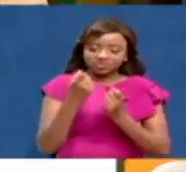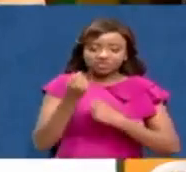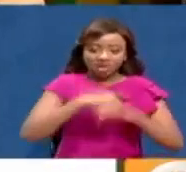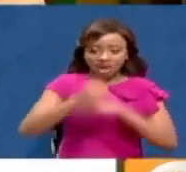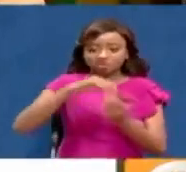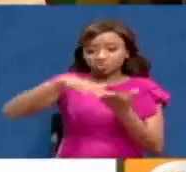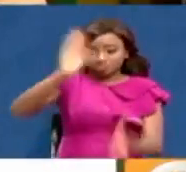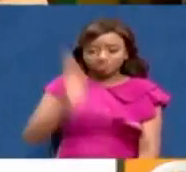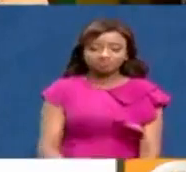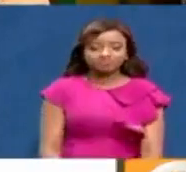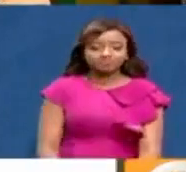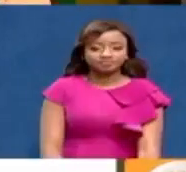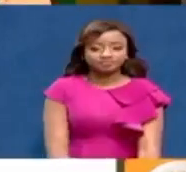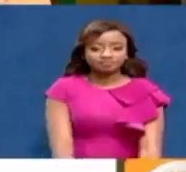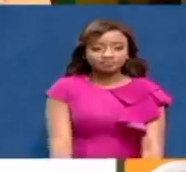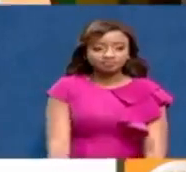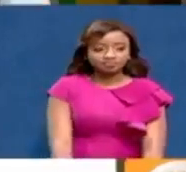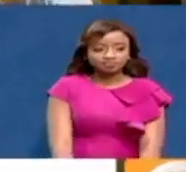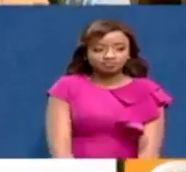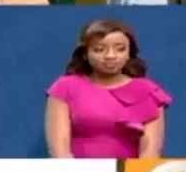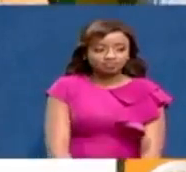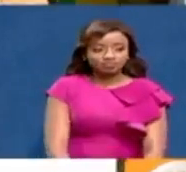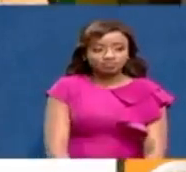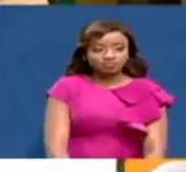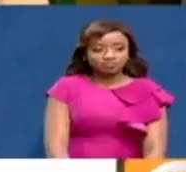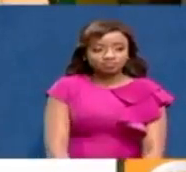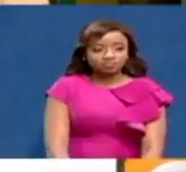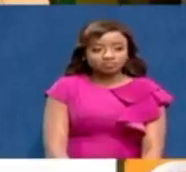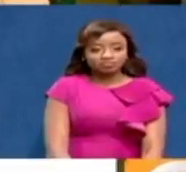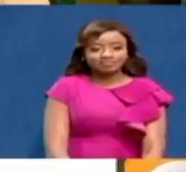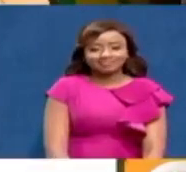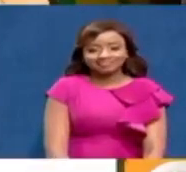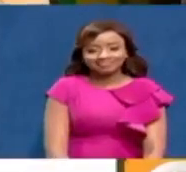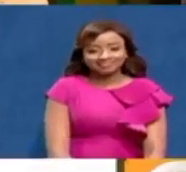health center in this country. Dorcas Wangira, Citizen TV, Nairobi.